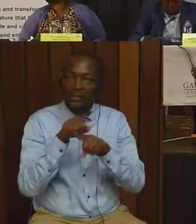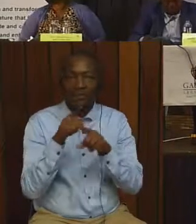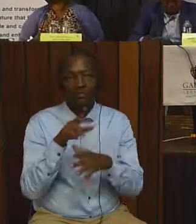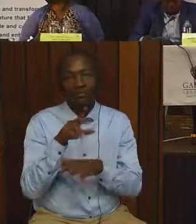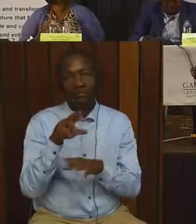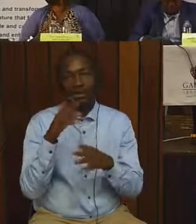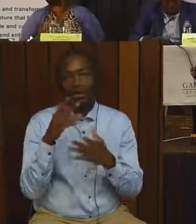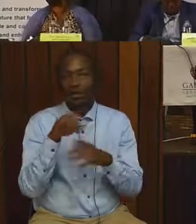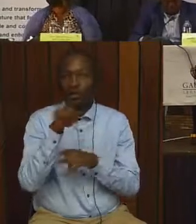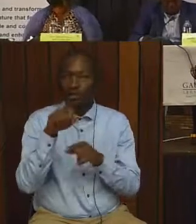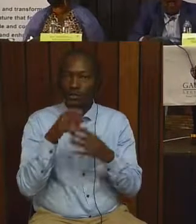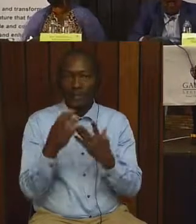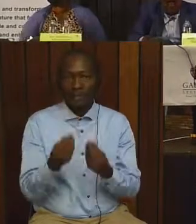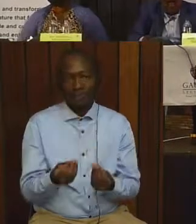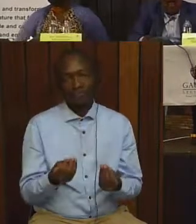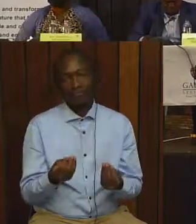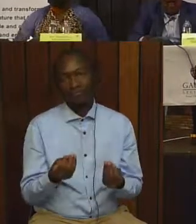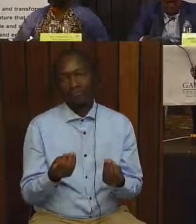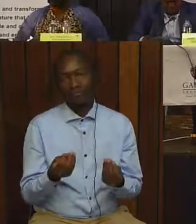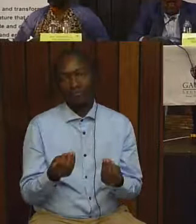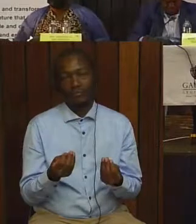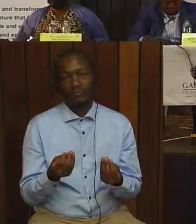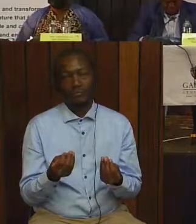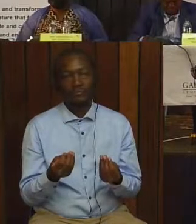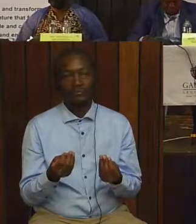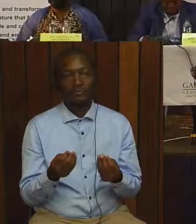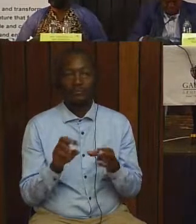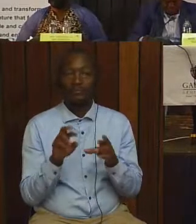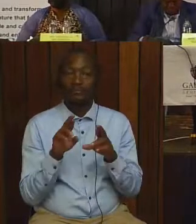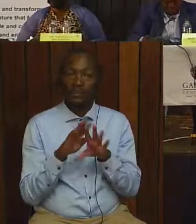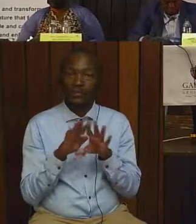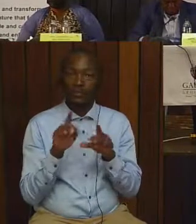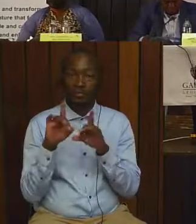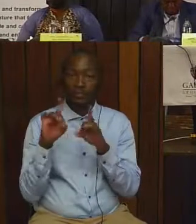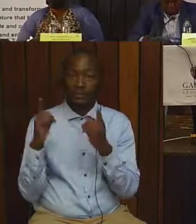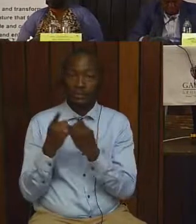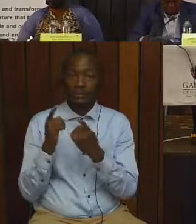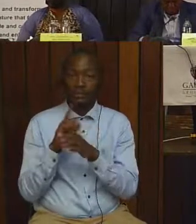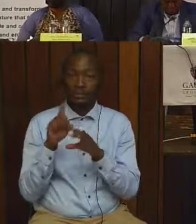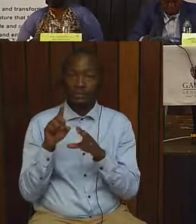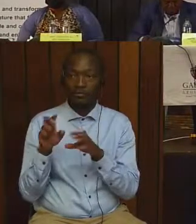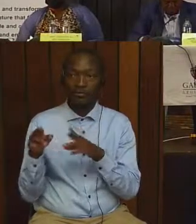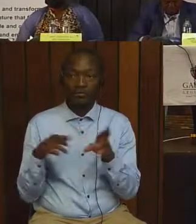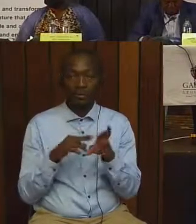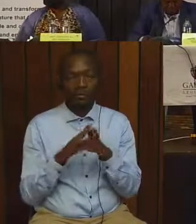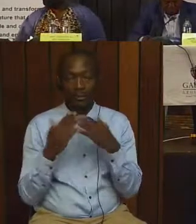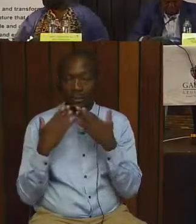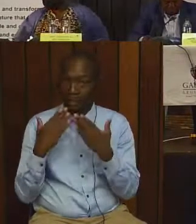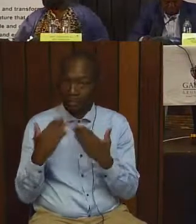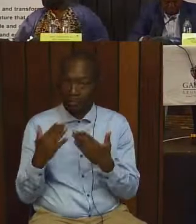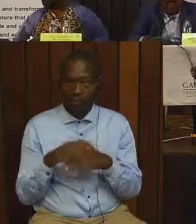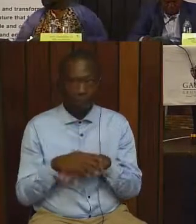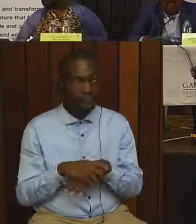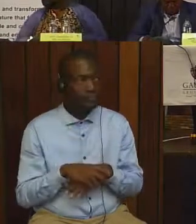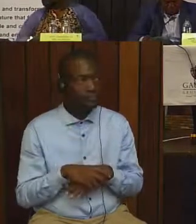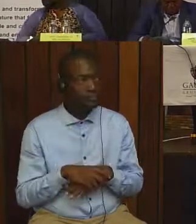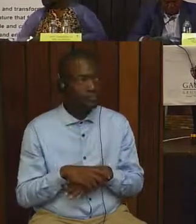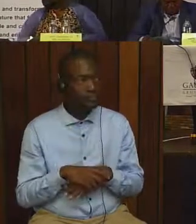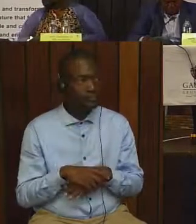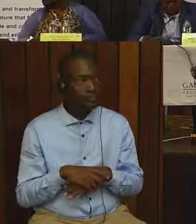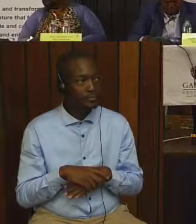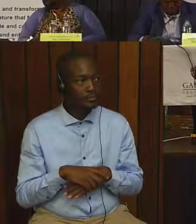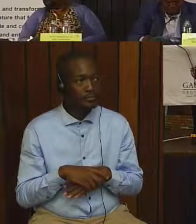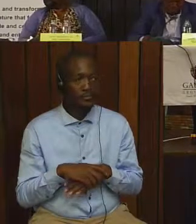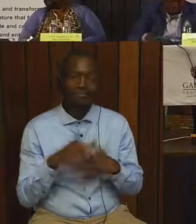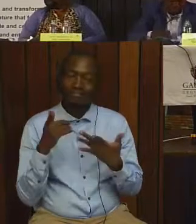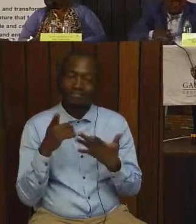here. So I hope the department will be ready. Thanks, honourable members. So let